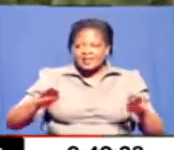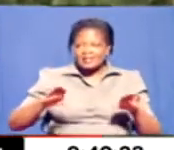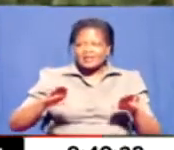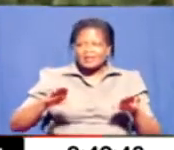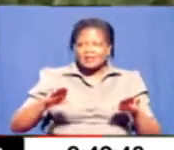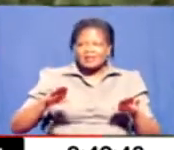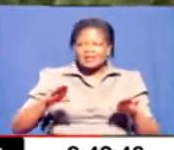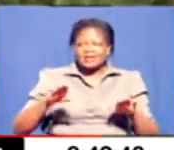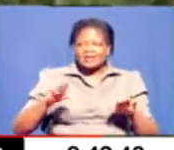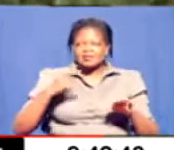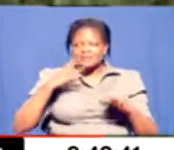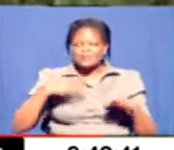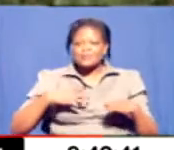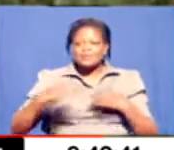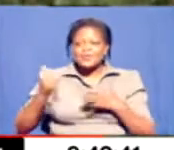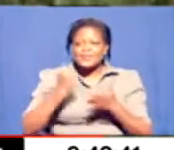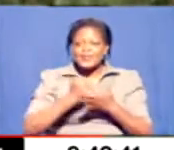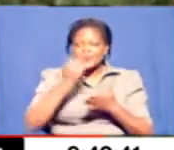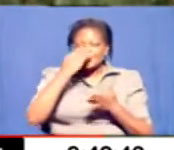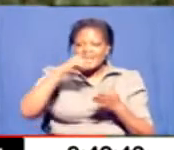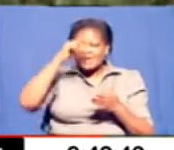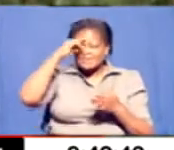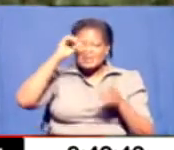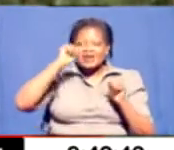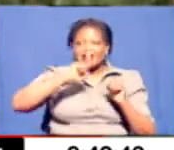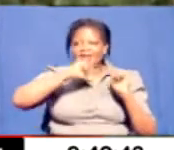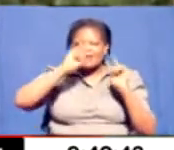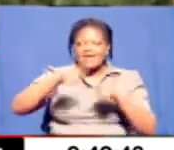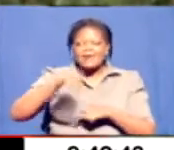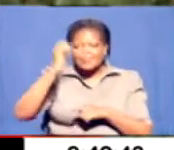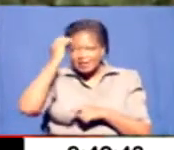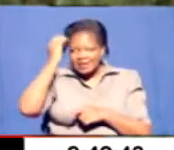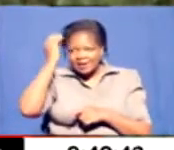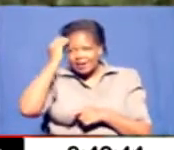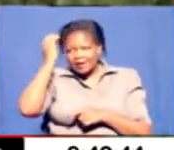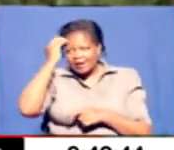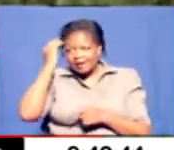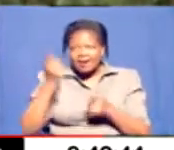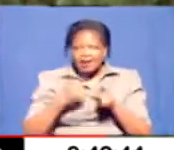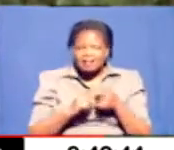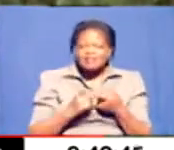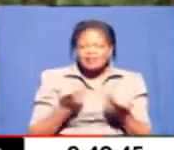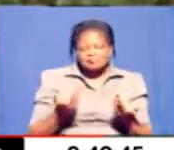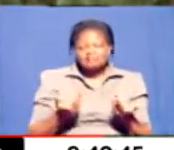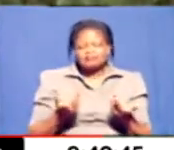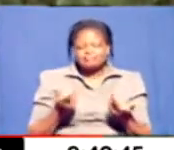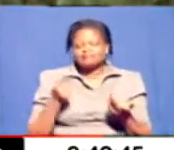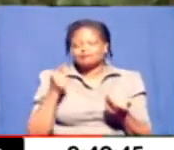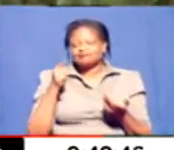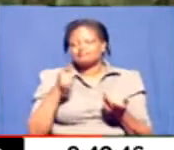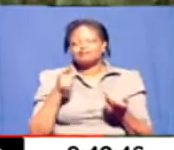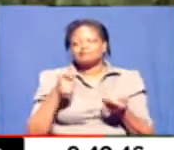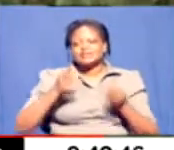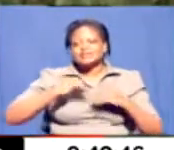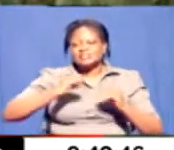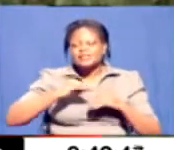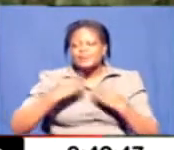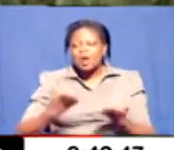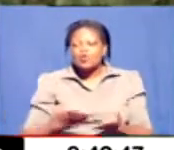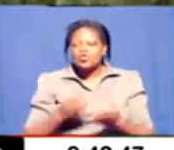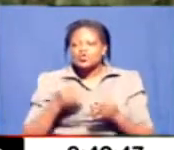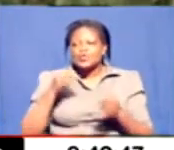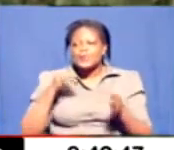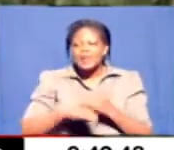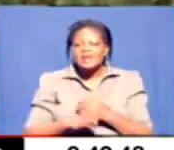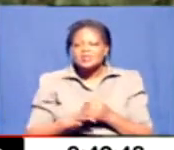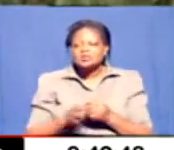wamekuwa employed na government, unaweza kuja hapa wasome, na mali shambani anawafunza jinsi ya kupanda cabbage, jinsi ya